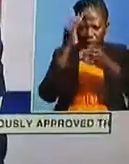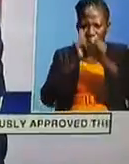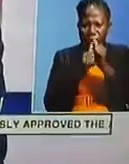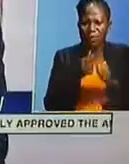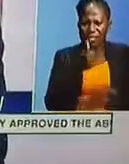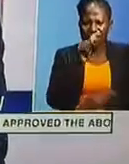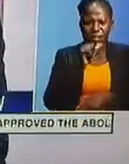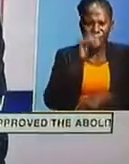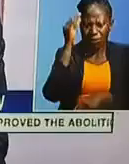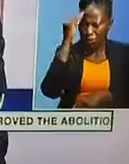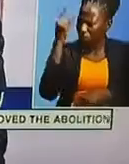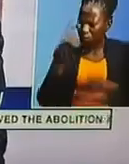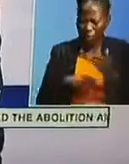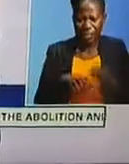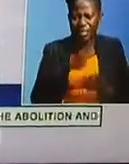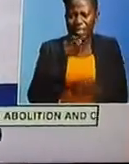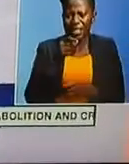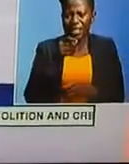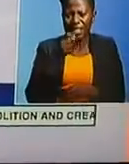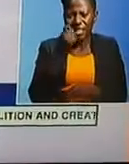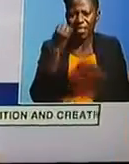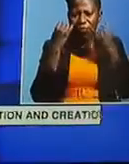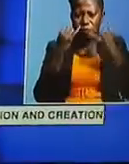get. And it's only,